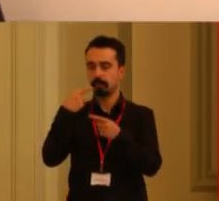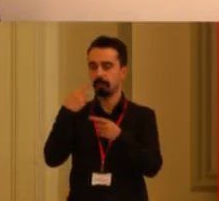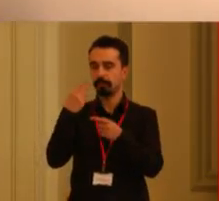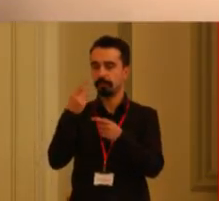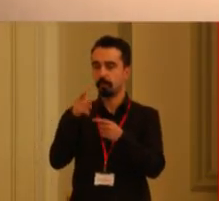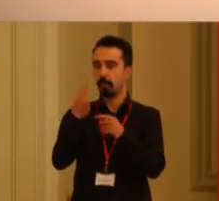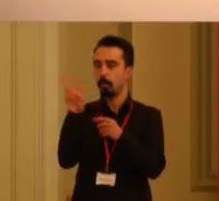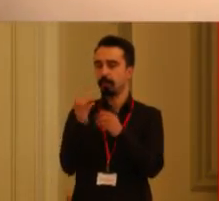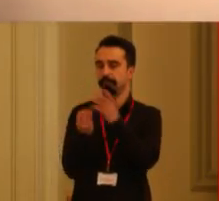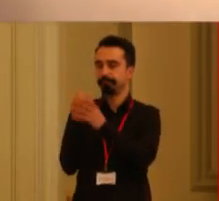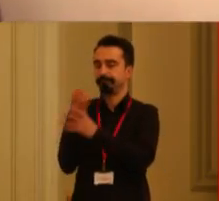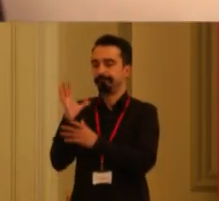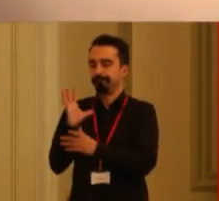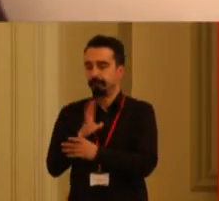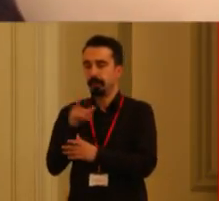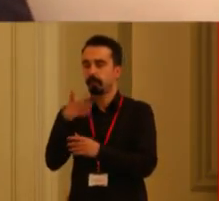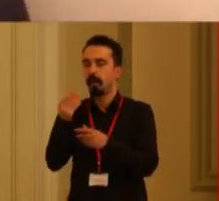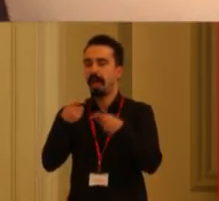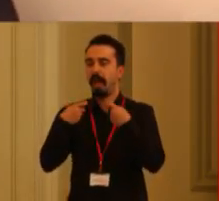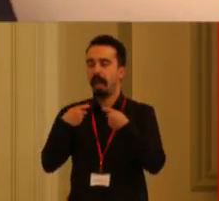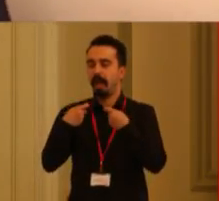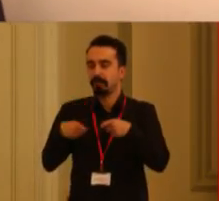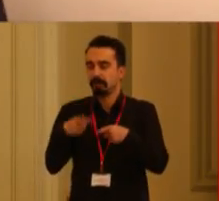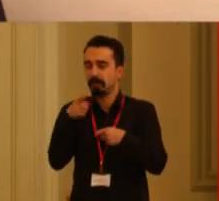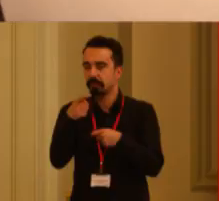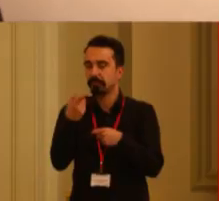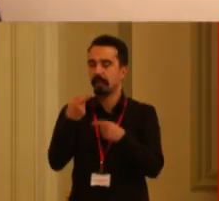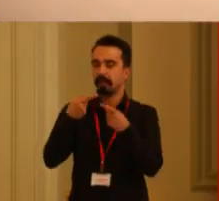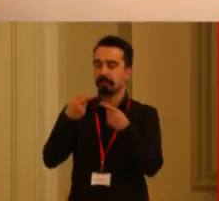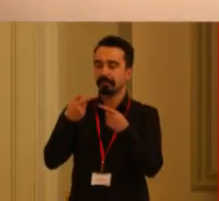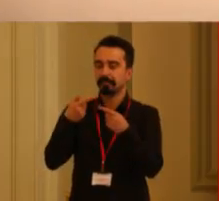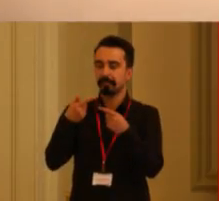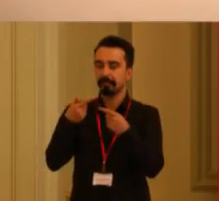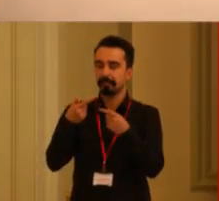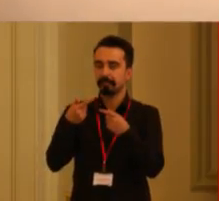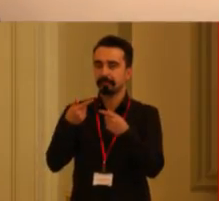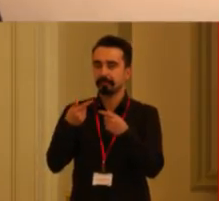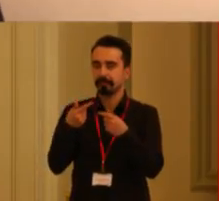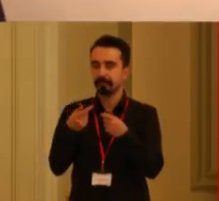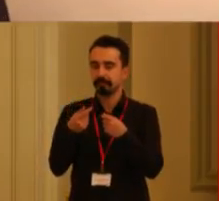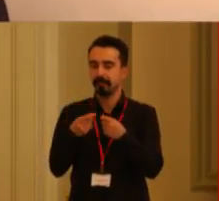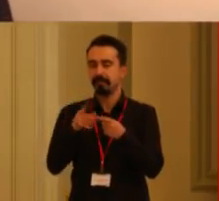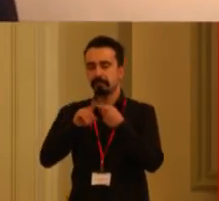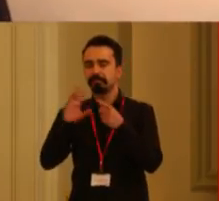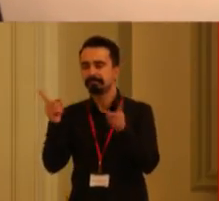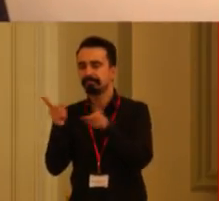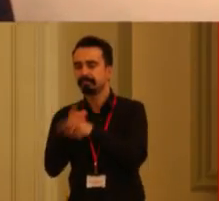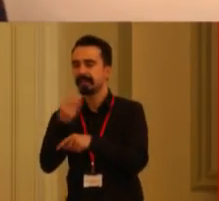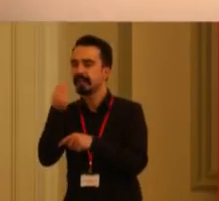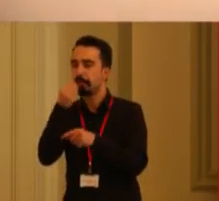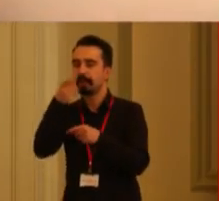Or sharing cars. Uber now developing a model on car sharing, very flexible. No